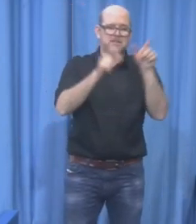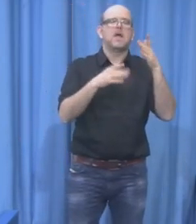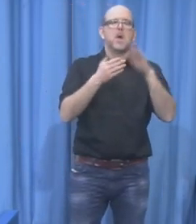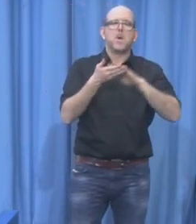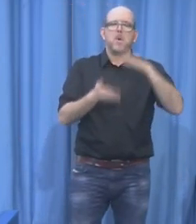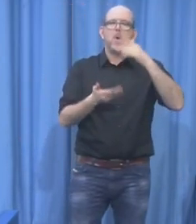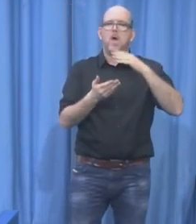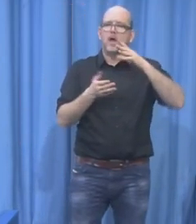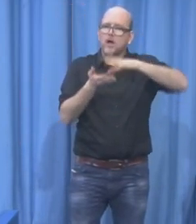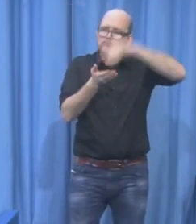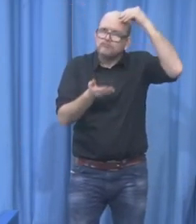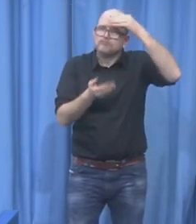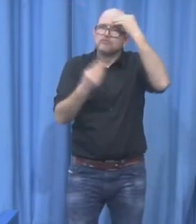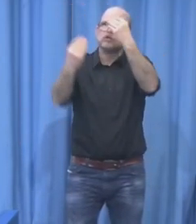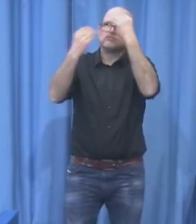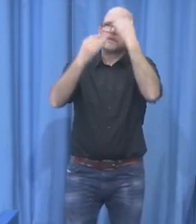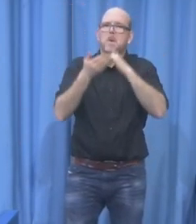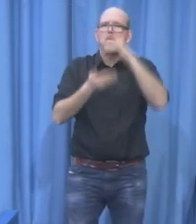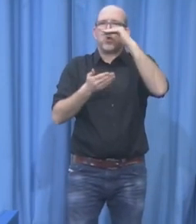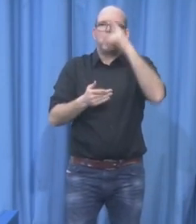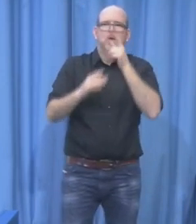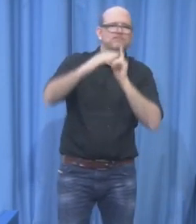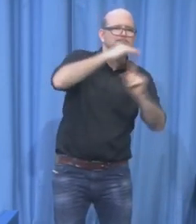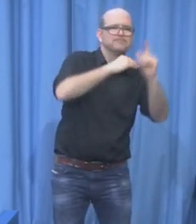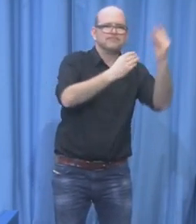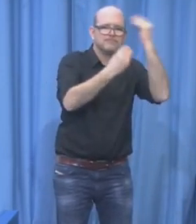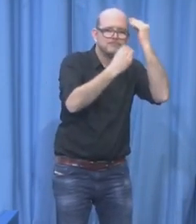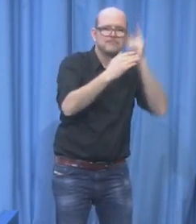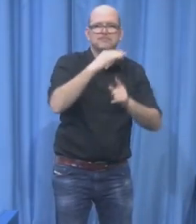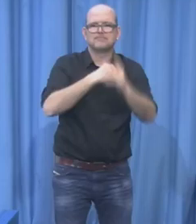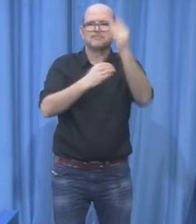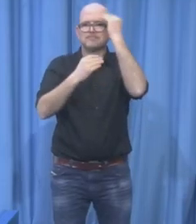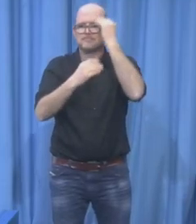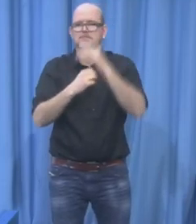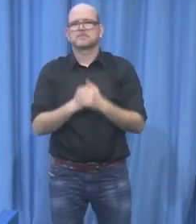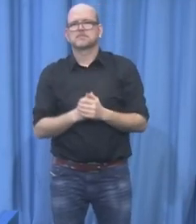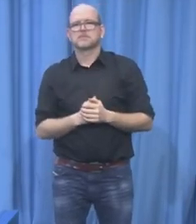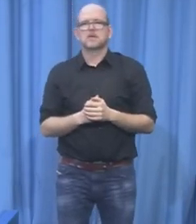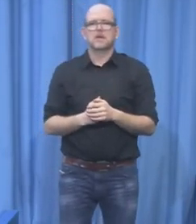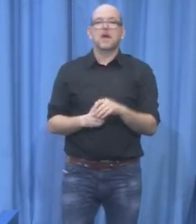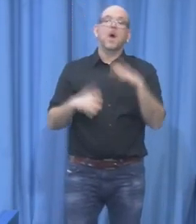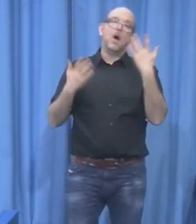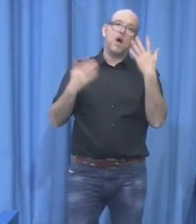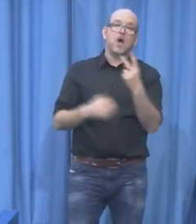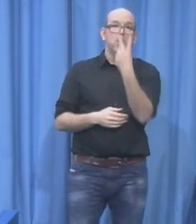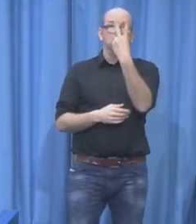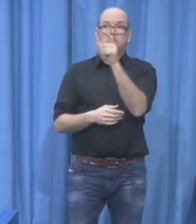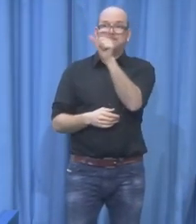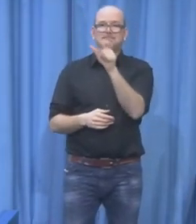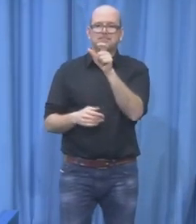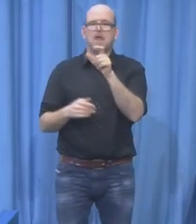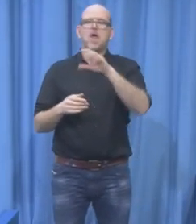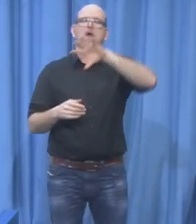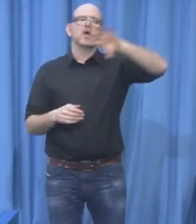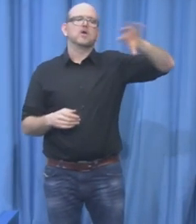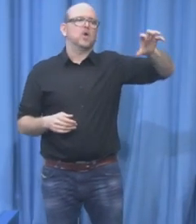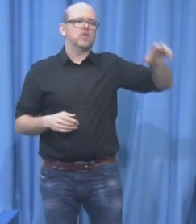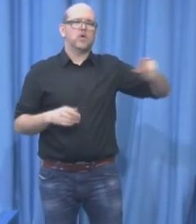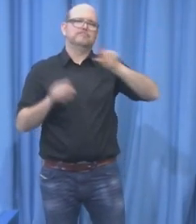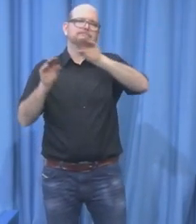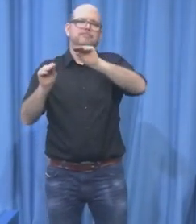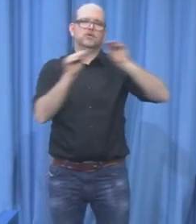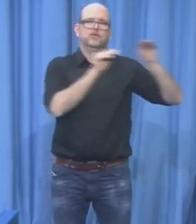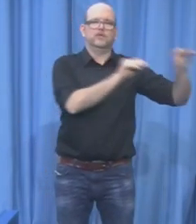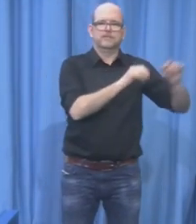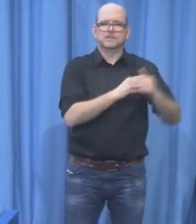away, 10 are volunteering, and 9 felt that maybe employment wasn't for them and they didn't want to do that. So, and